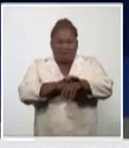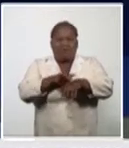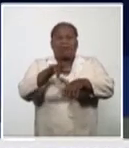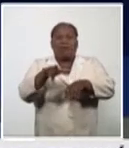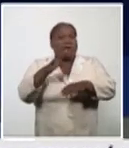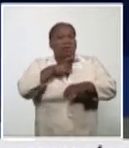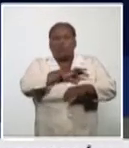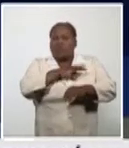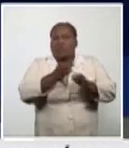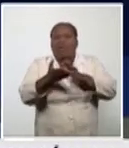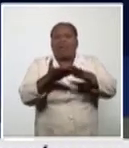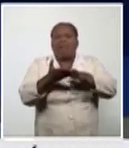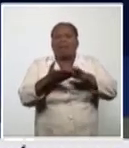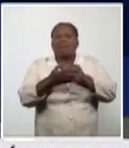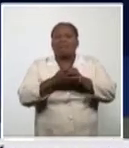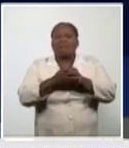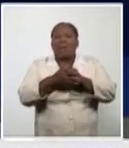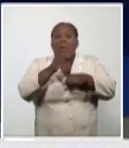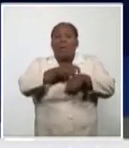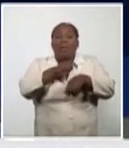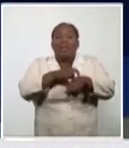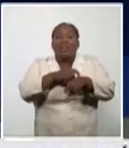representing 63.1%,